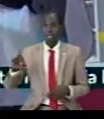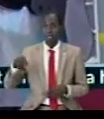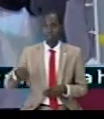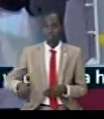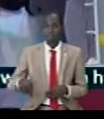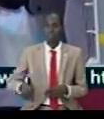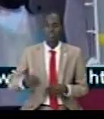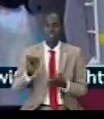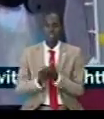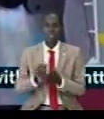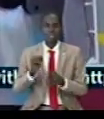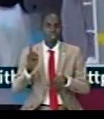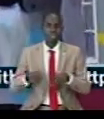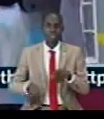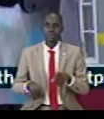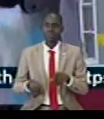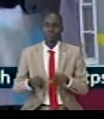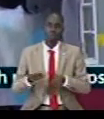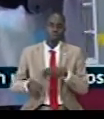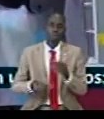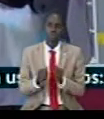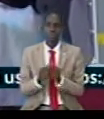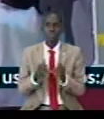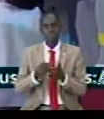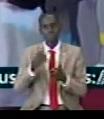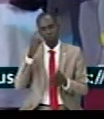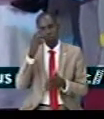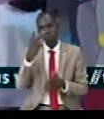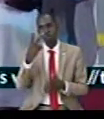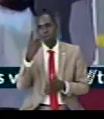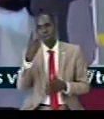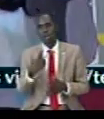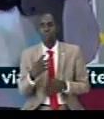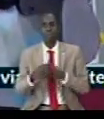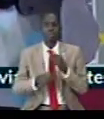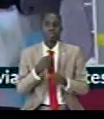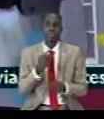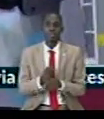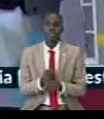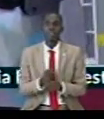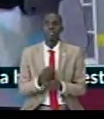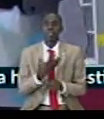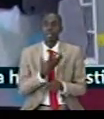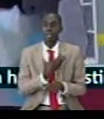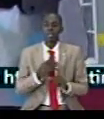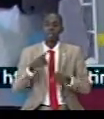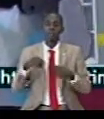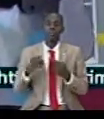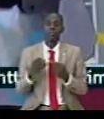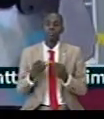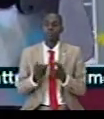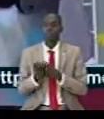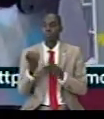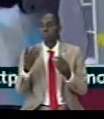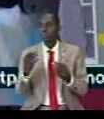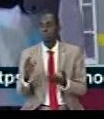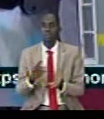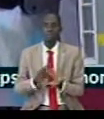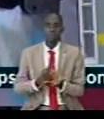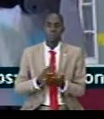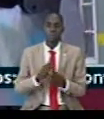2.5 years. She had surgery in the leg and took other treatments, but the pain